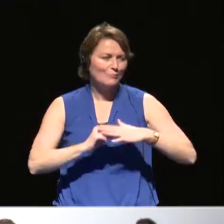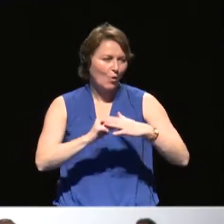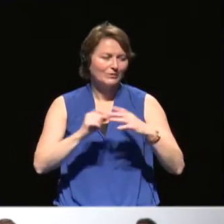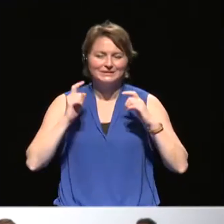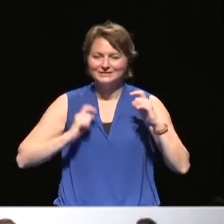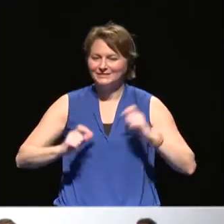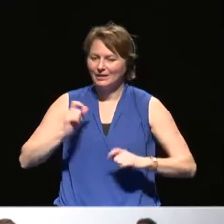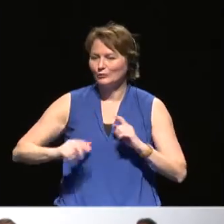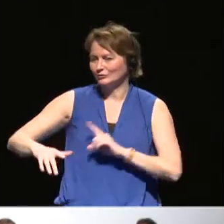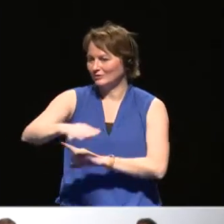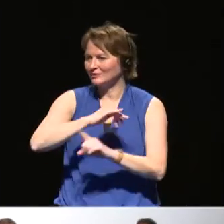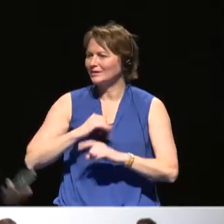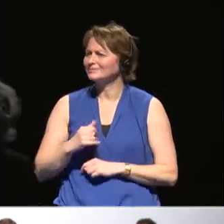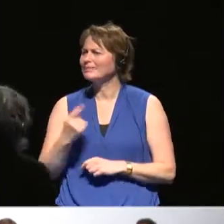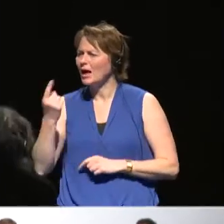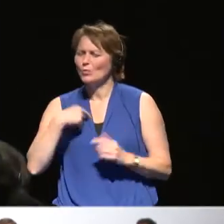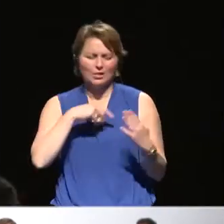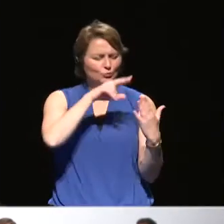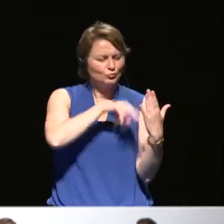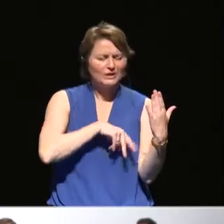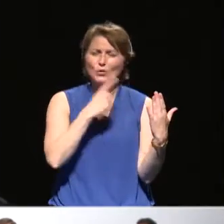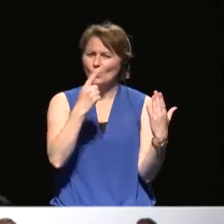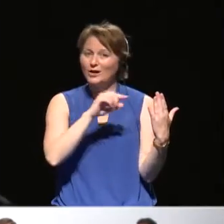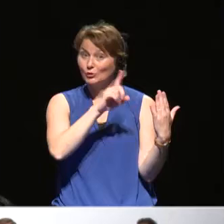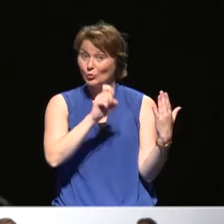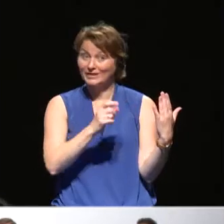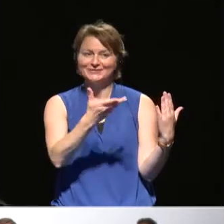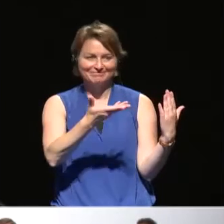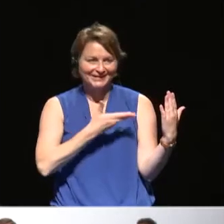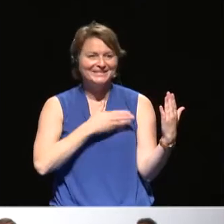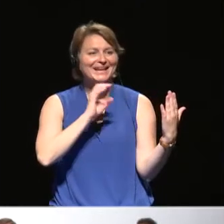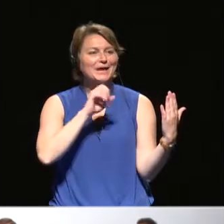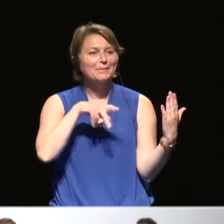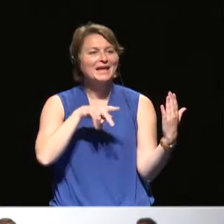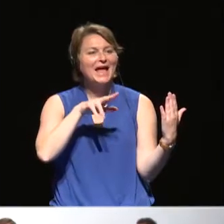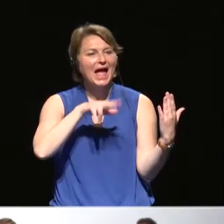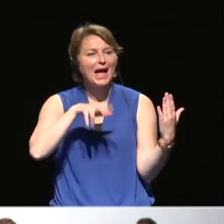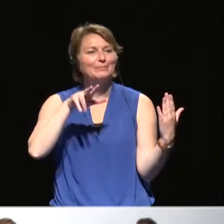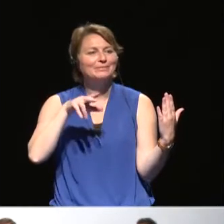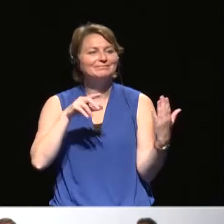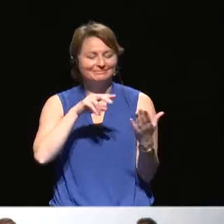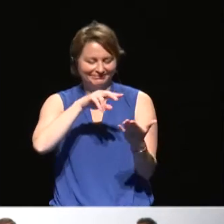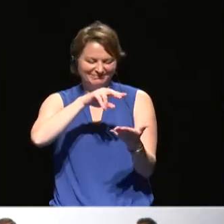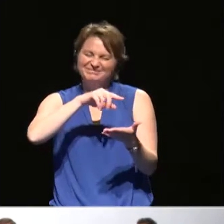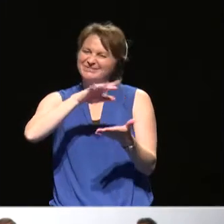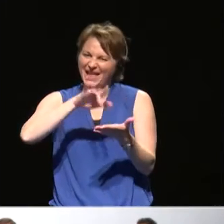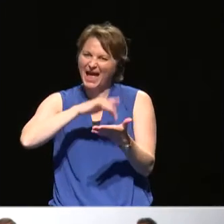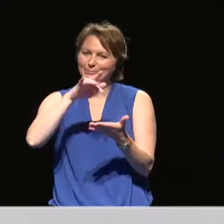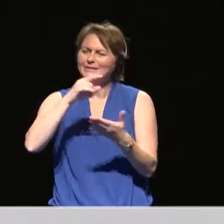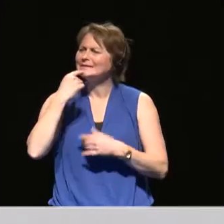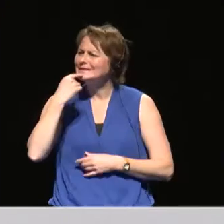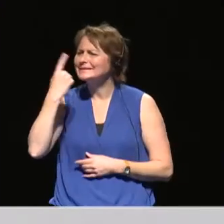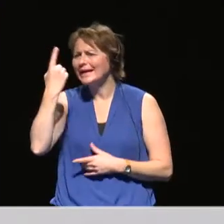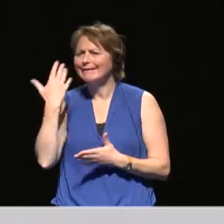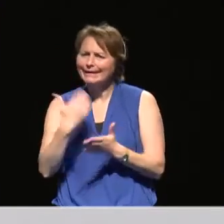me also read one of the questions that we got from the EPP ad, and that is, all the time you are talking